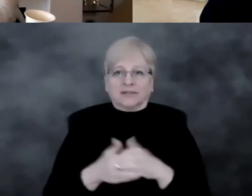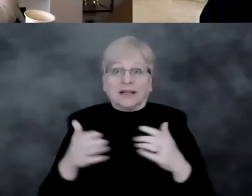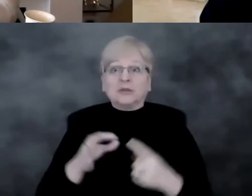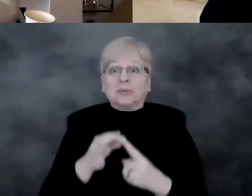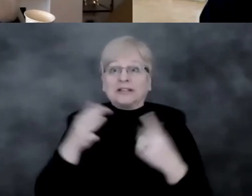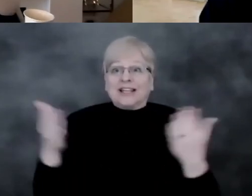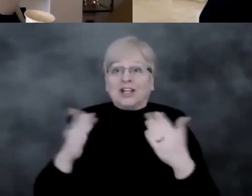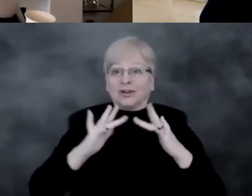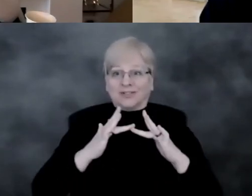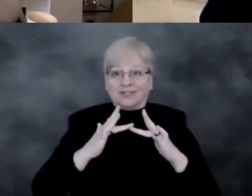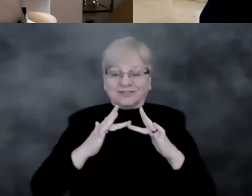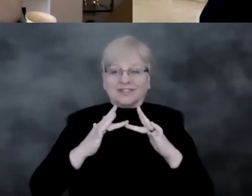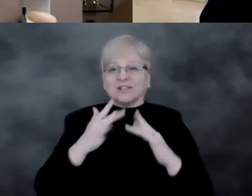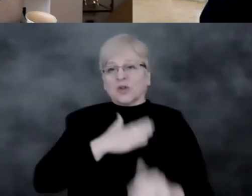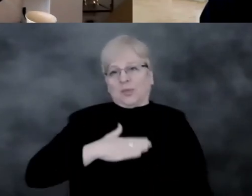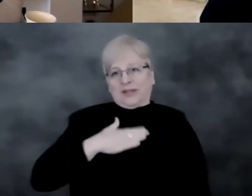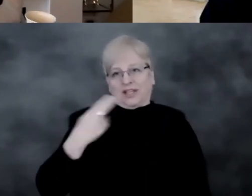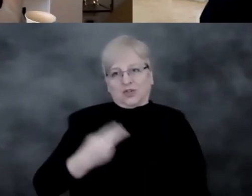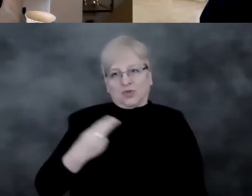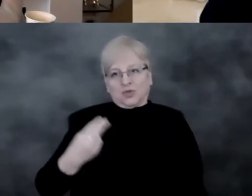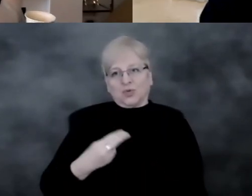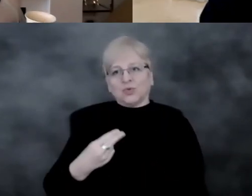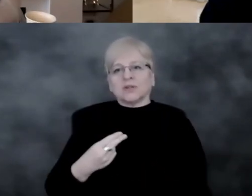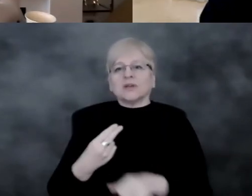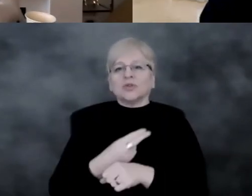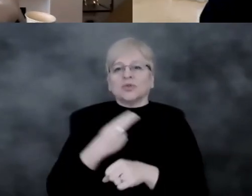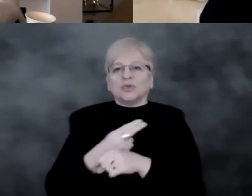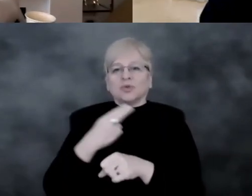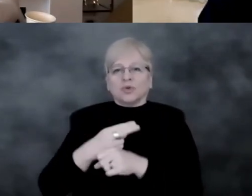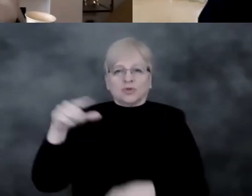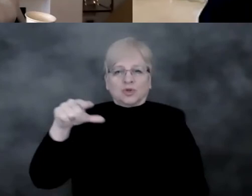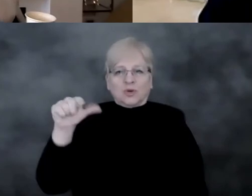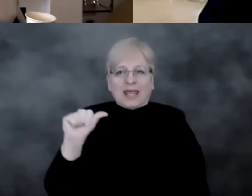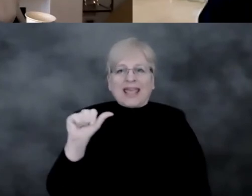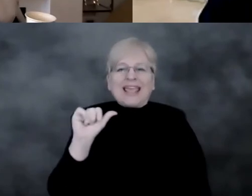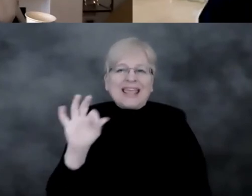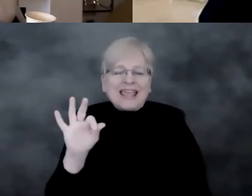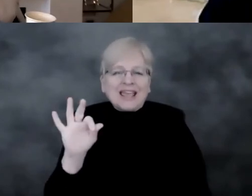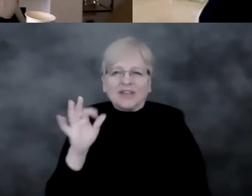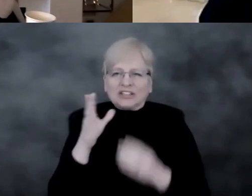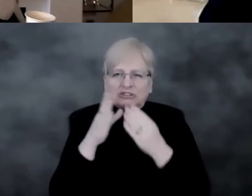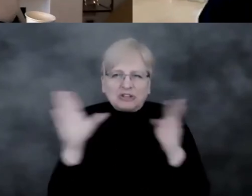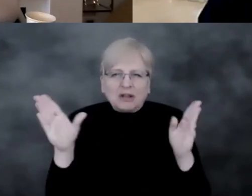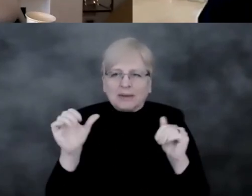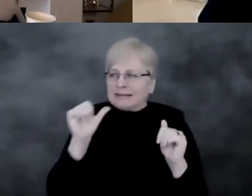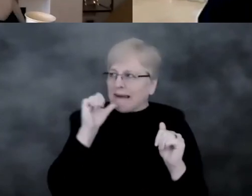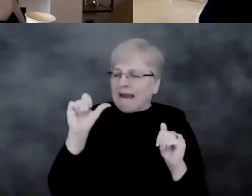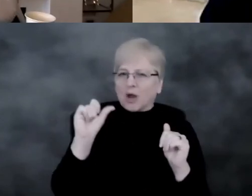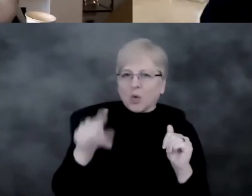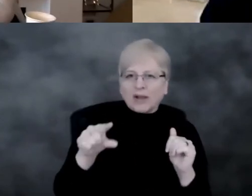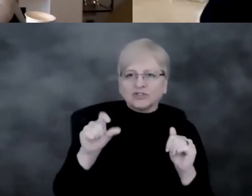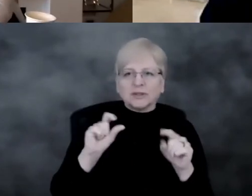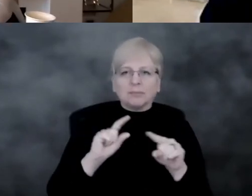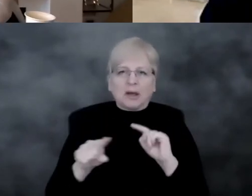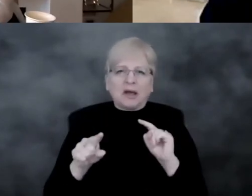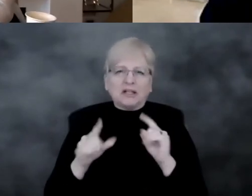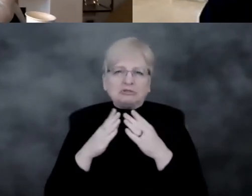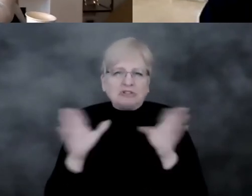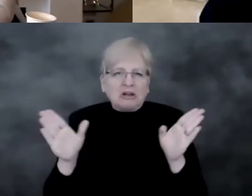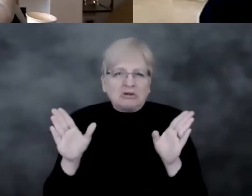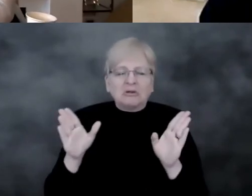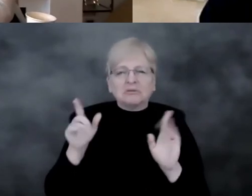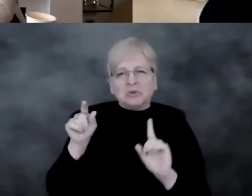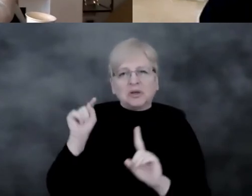and A. If there's something you want to generally raise that's not a question, but you think is an important general issue, you can post it there.